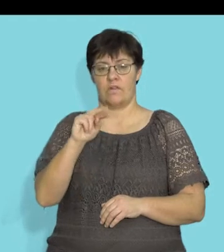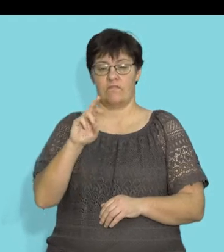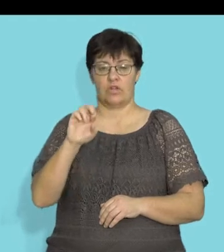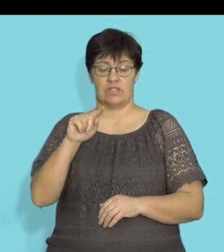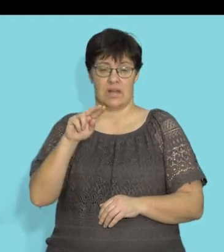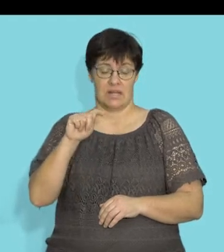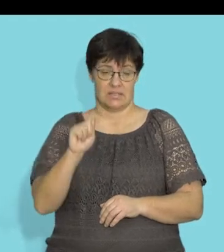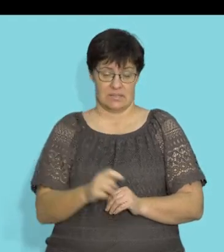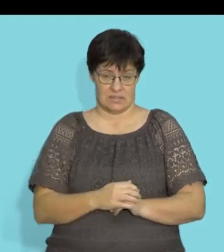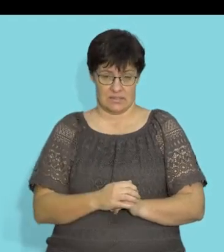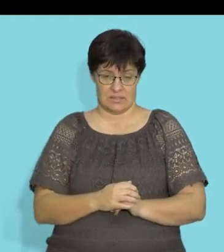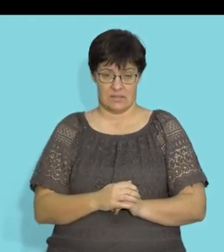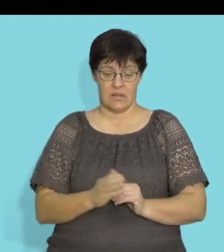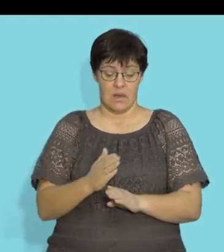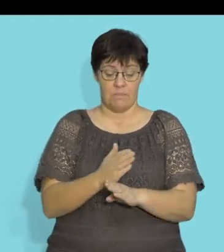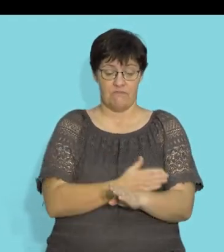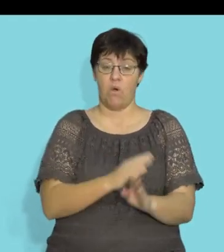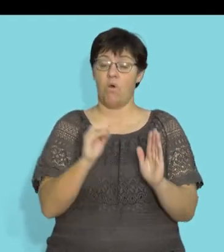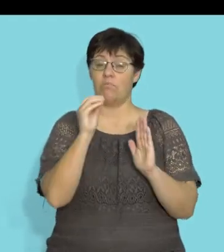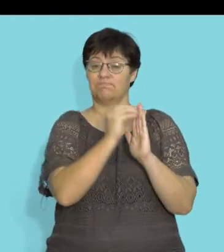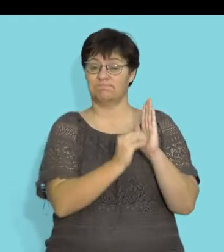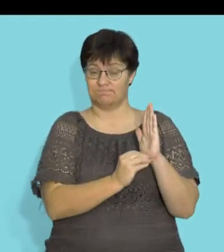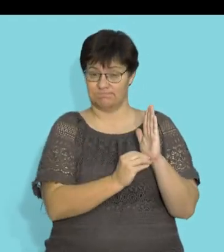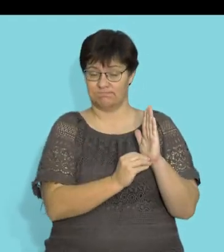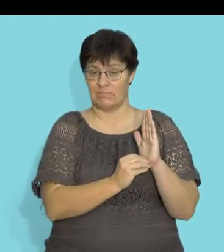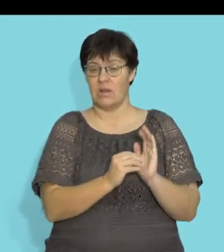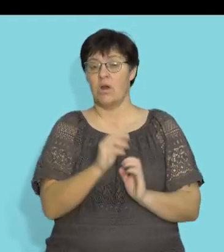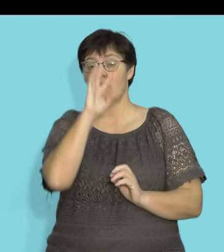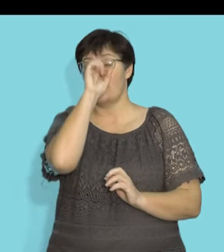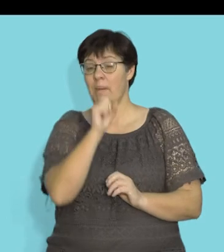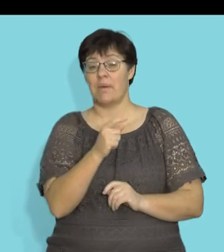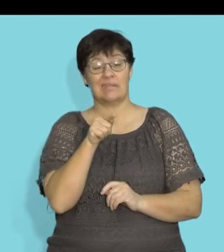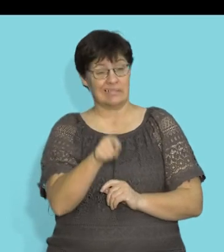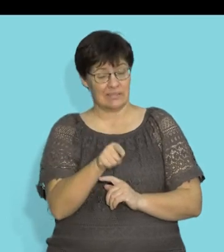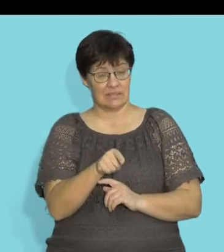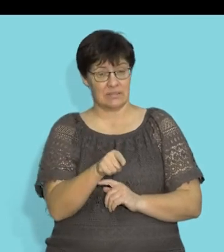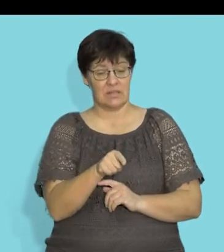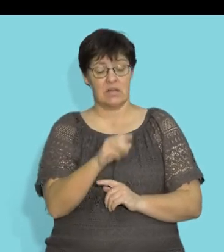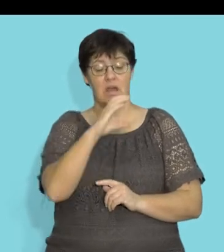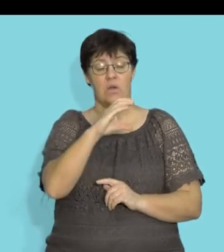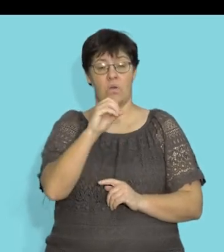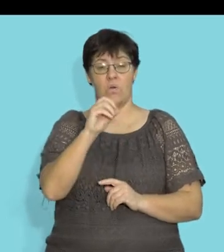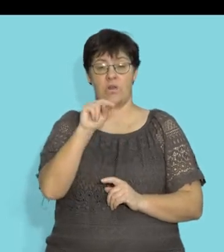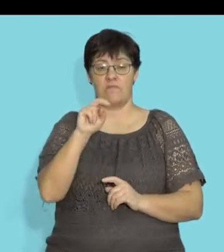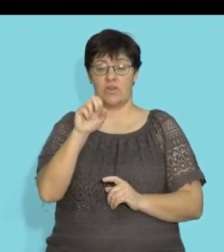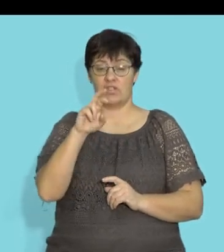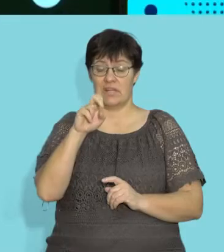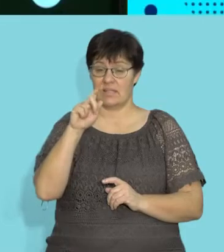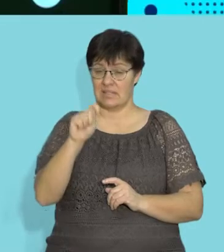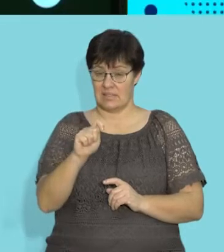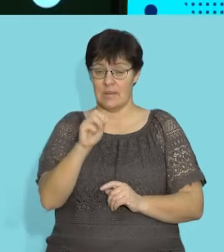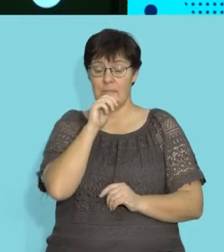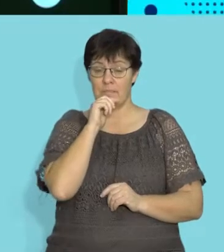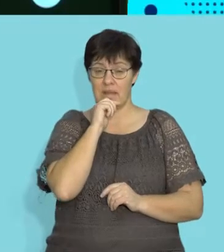convergent. Great. Before I even start writing, please just remember that the definition of a convergent